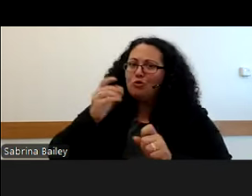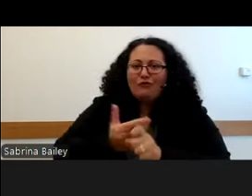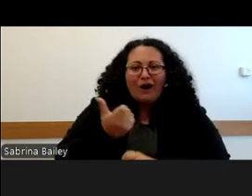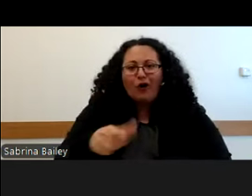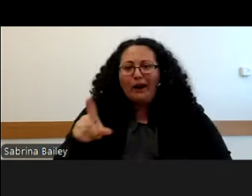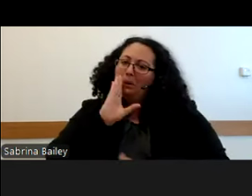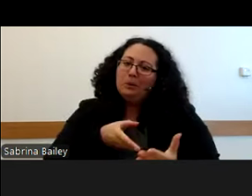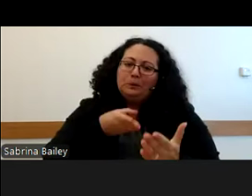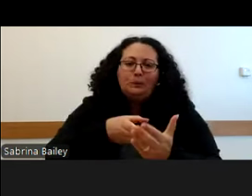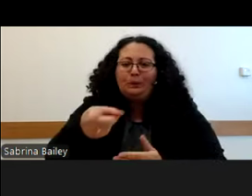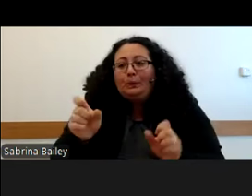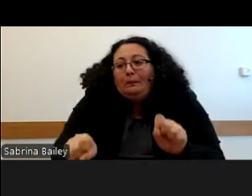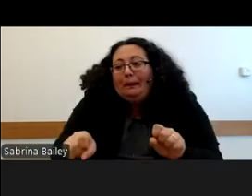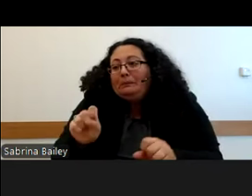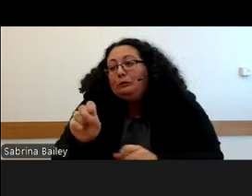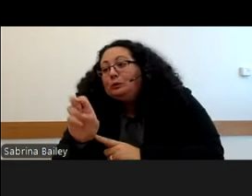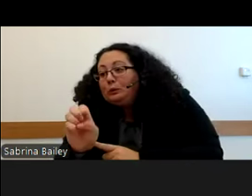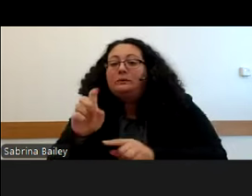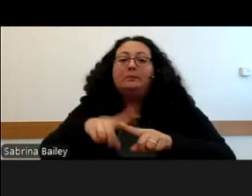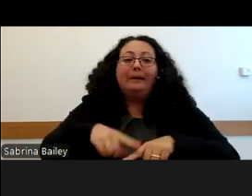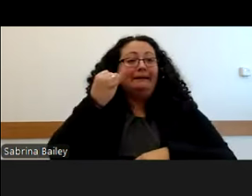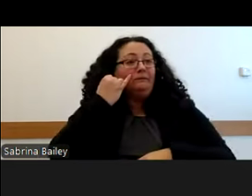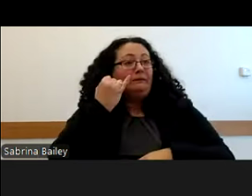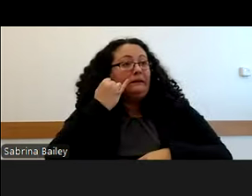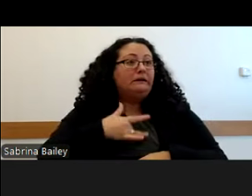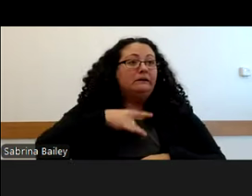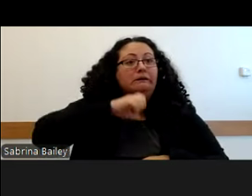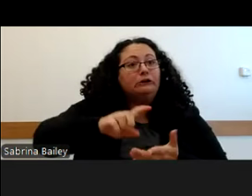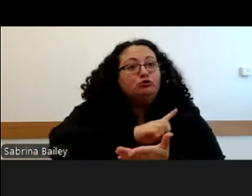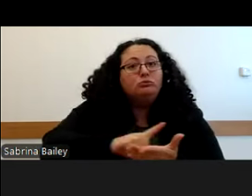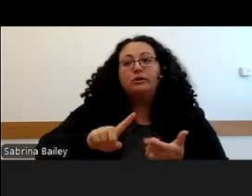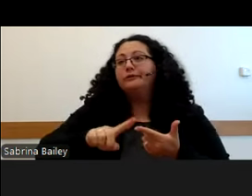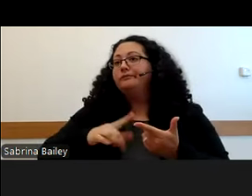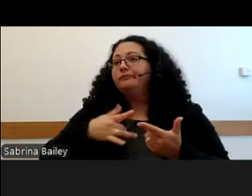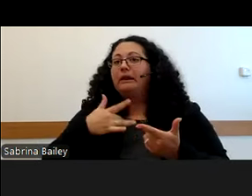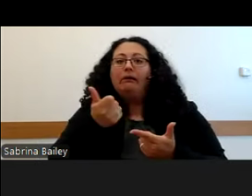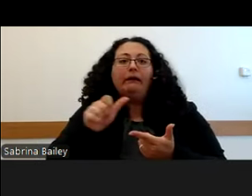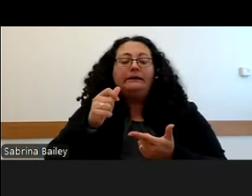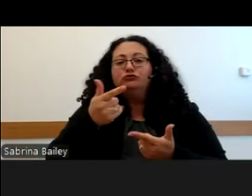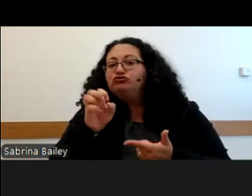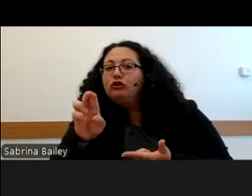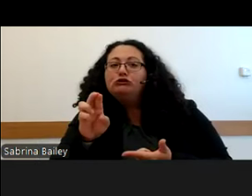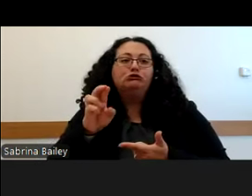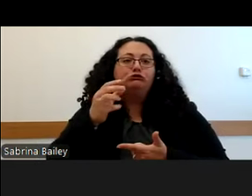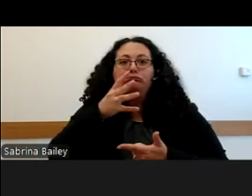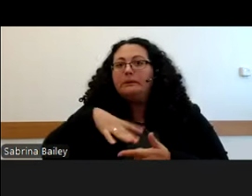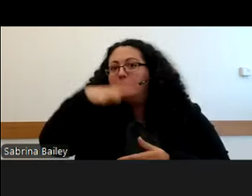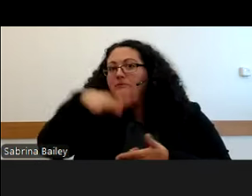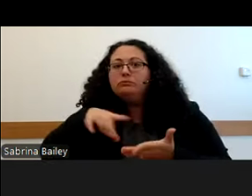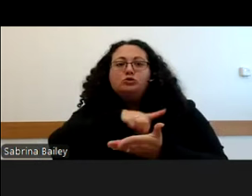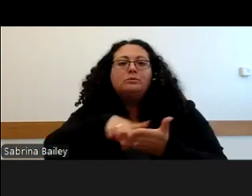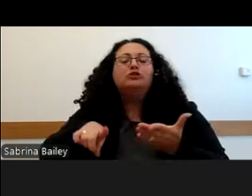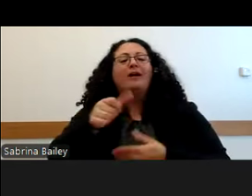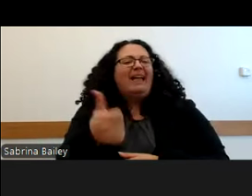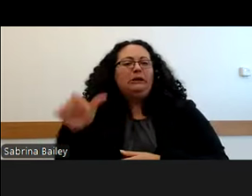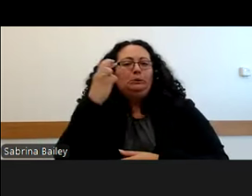suing you for something that they feel they may be suing you for age discrimination or gender discrimination or something else. So